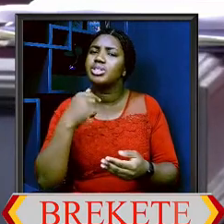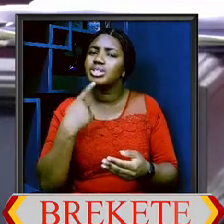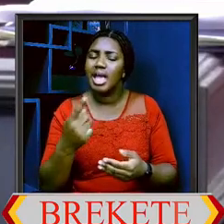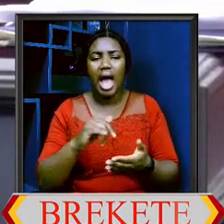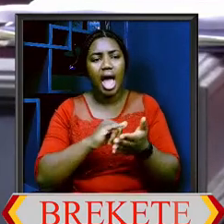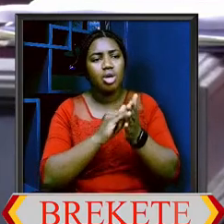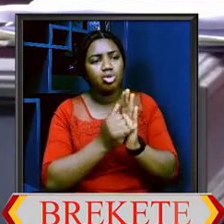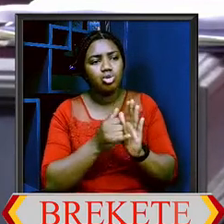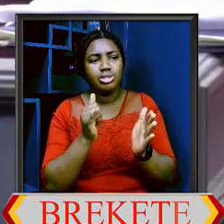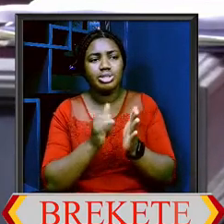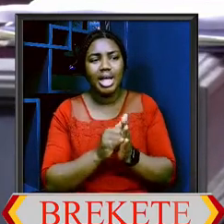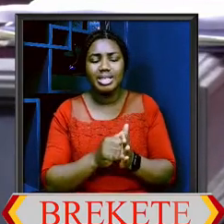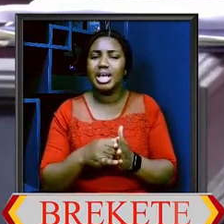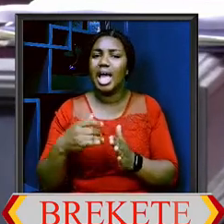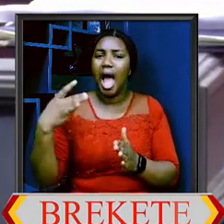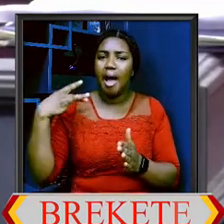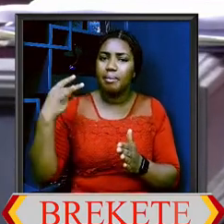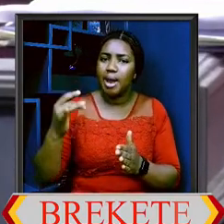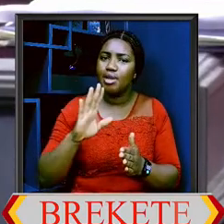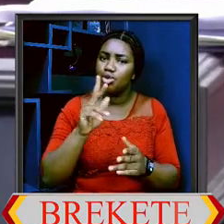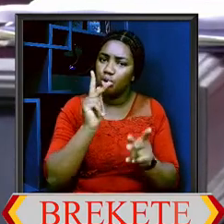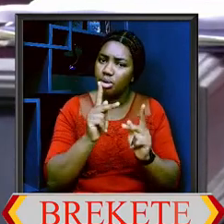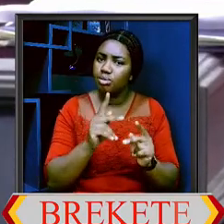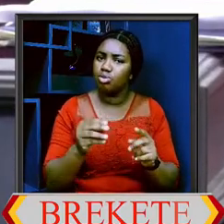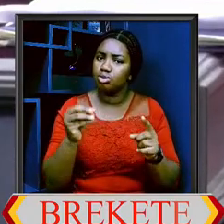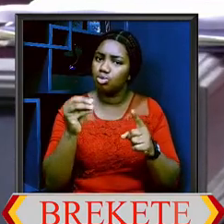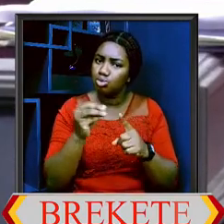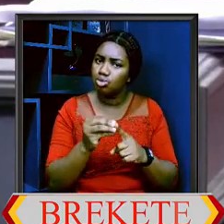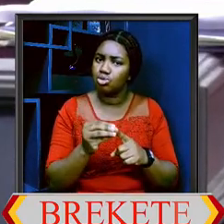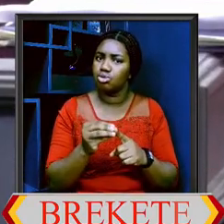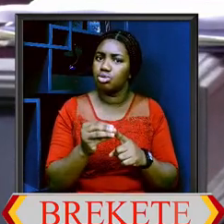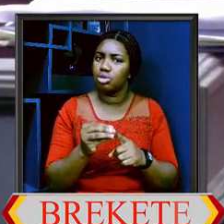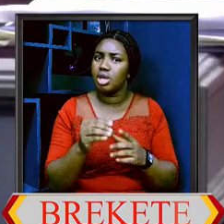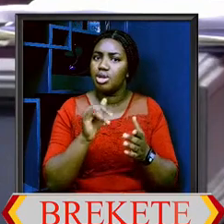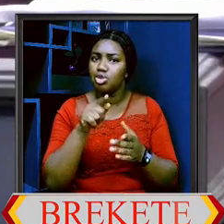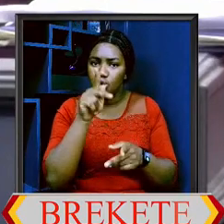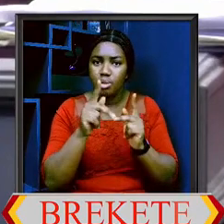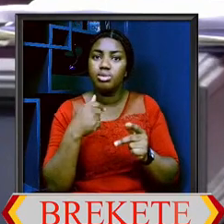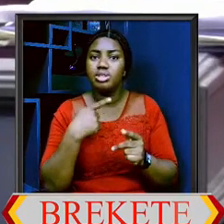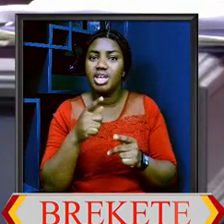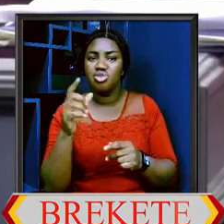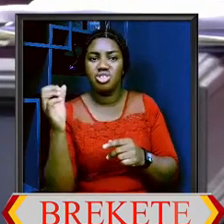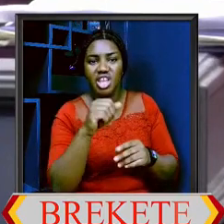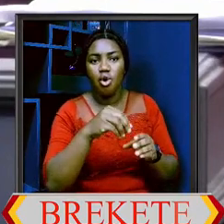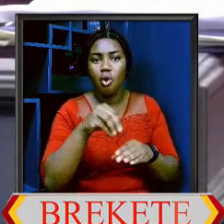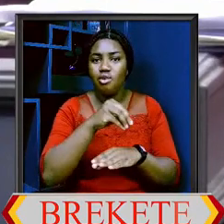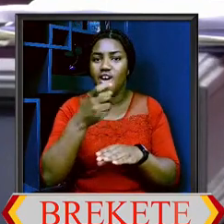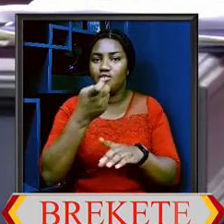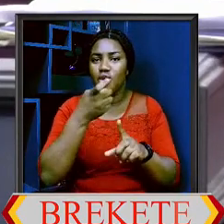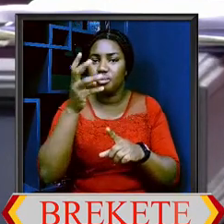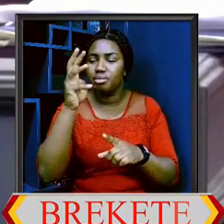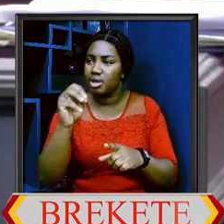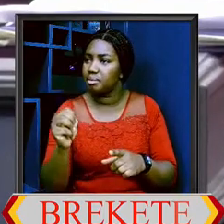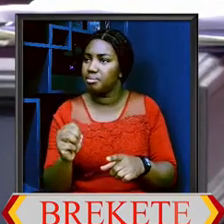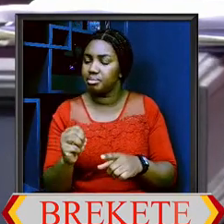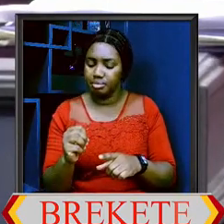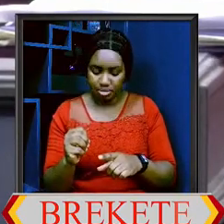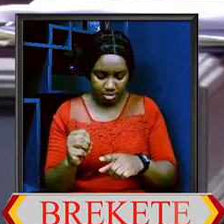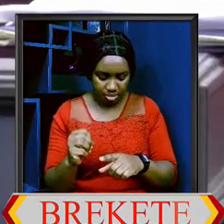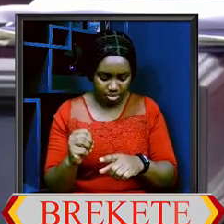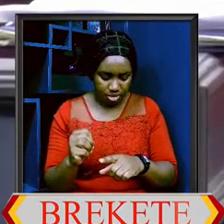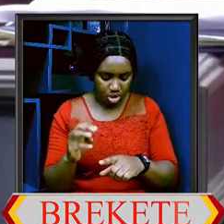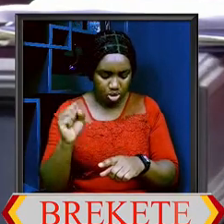who apply now your people too why you people saying that will take over from them that's that question that's question not there for